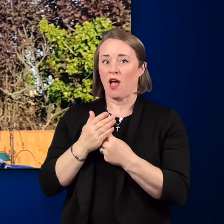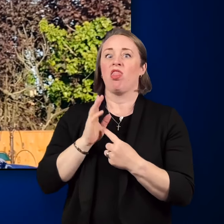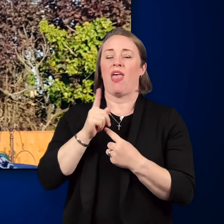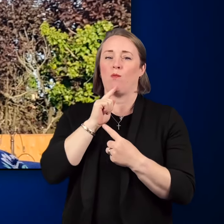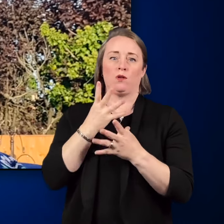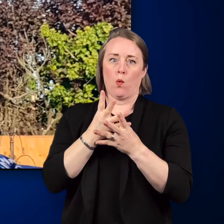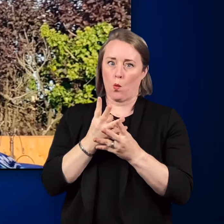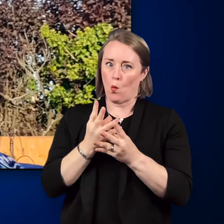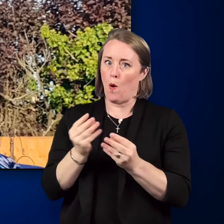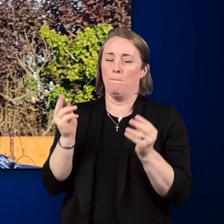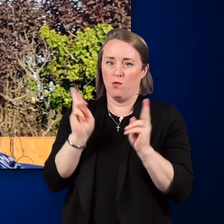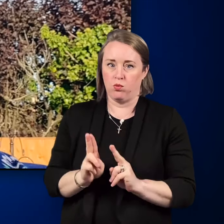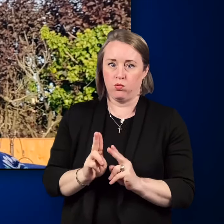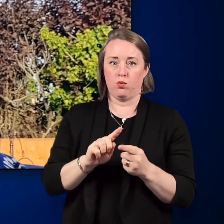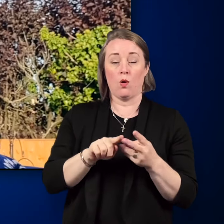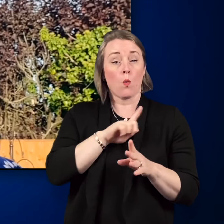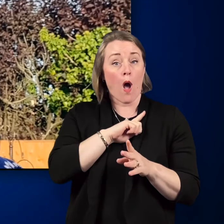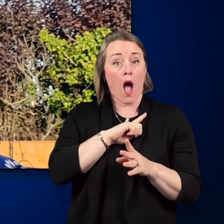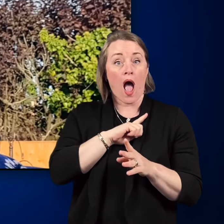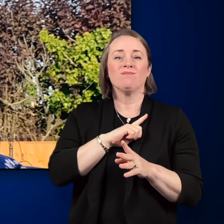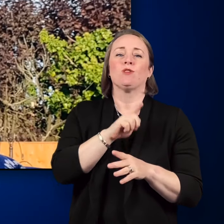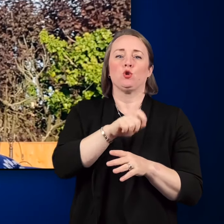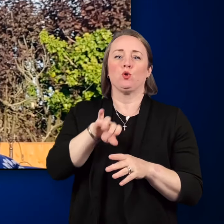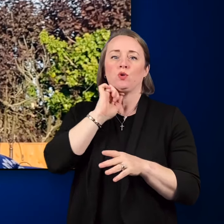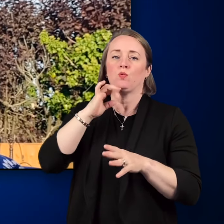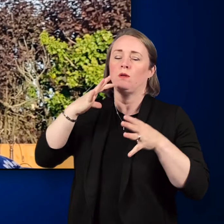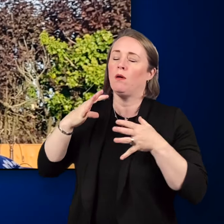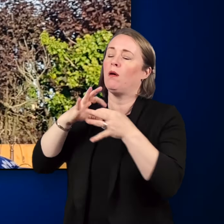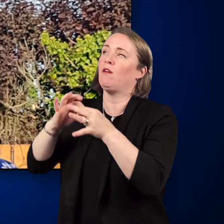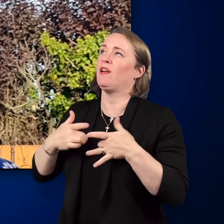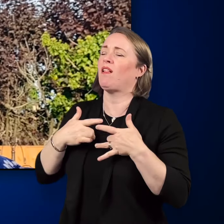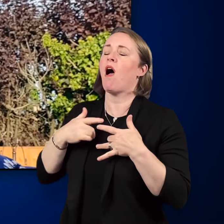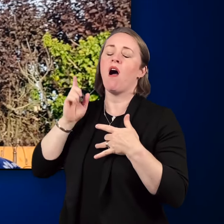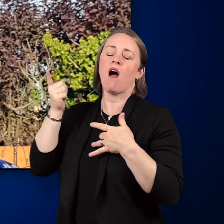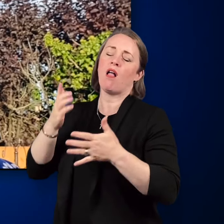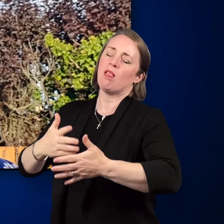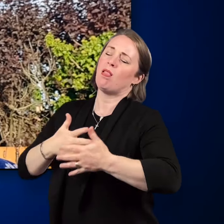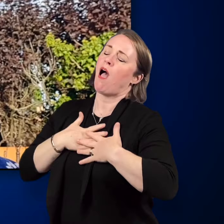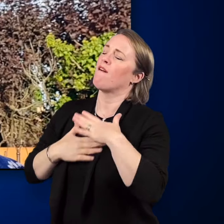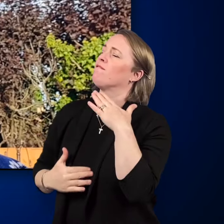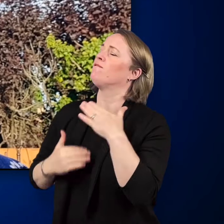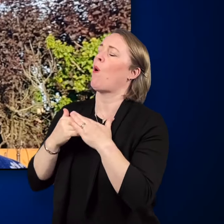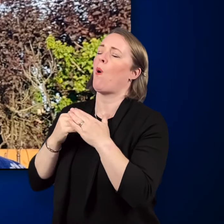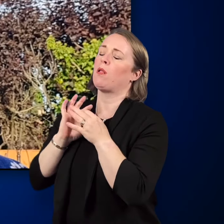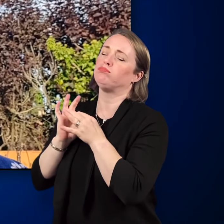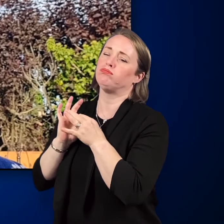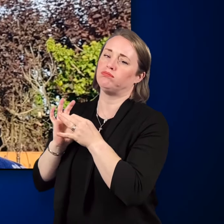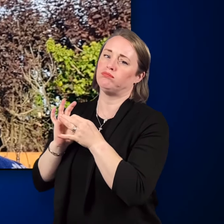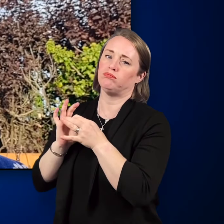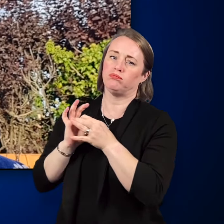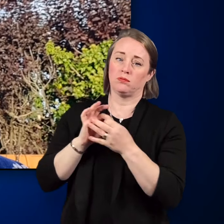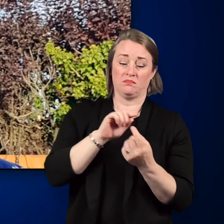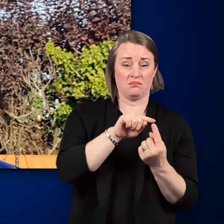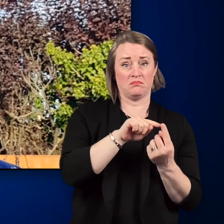as they find unconditional love and acceptance in Christ. The freedom to be who they were